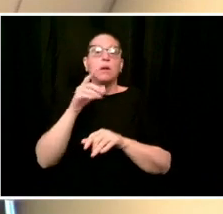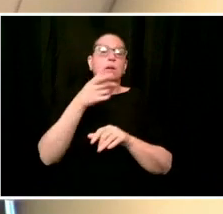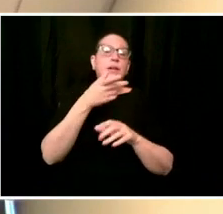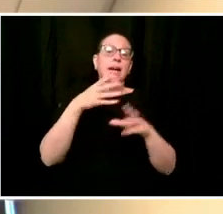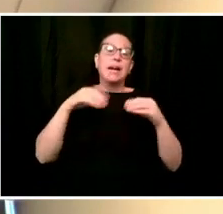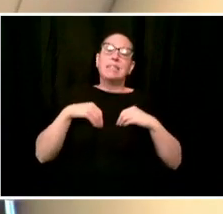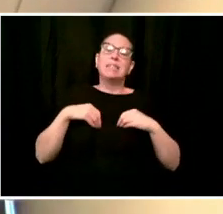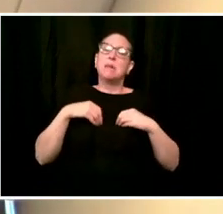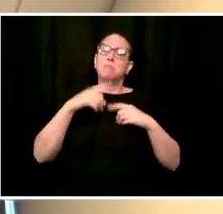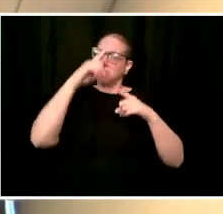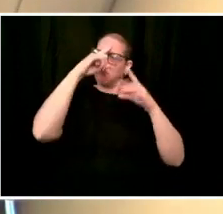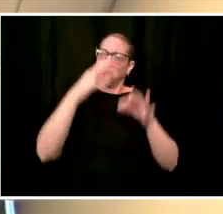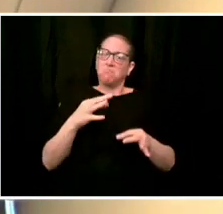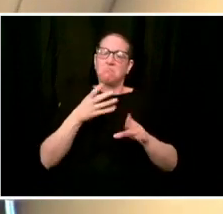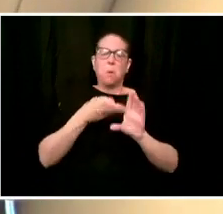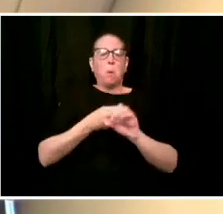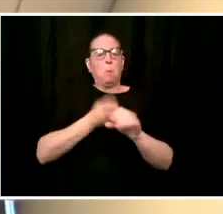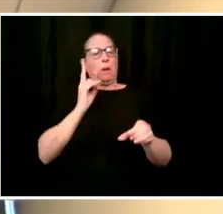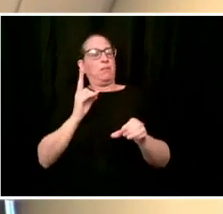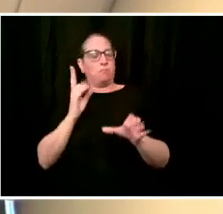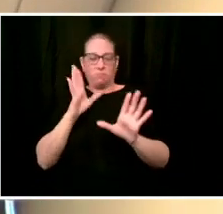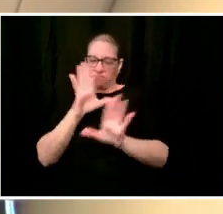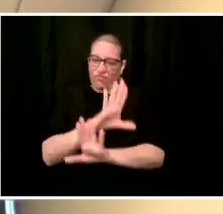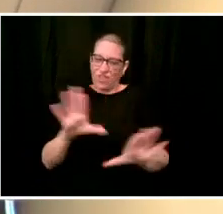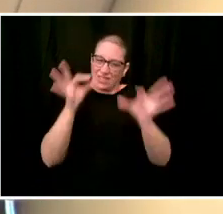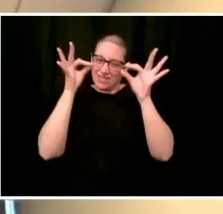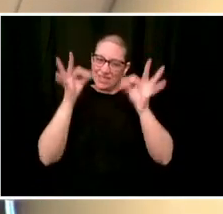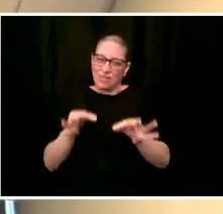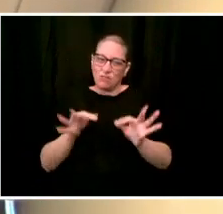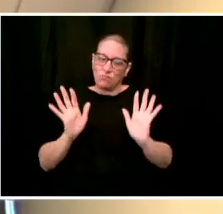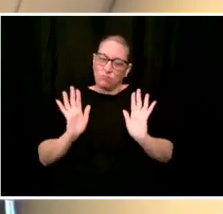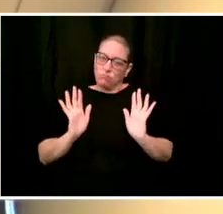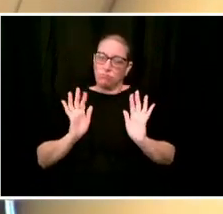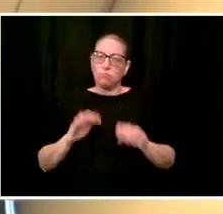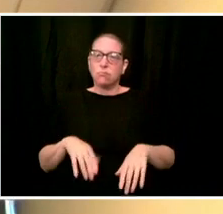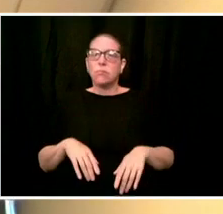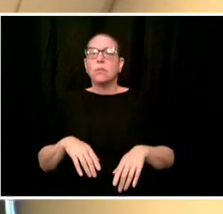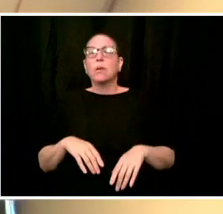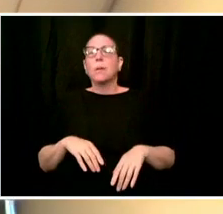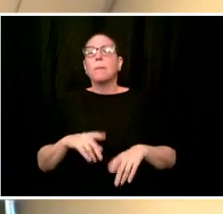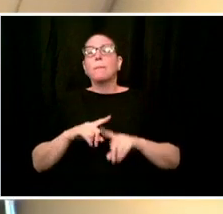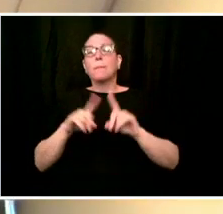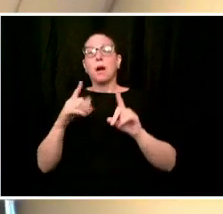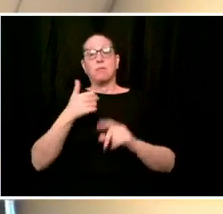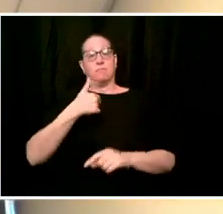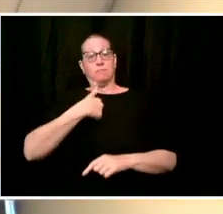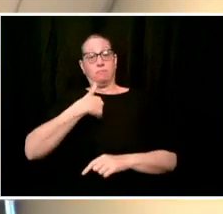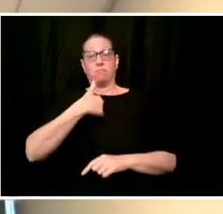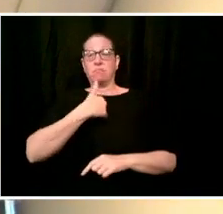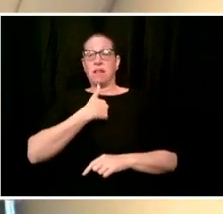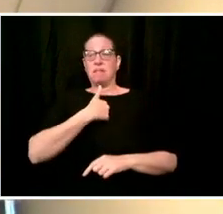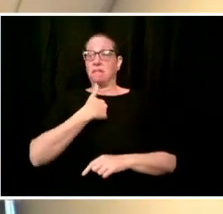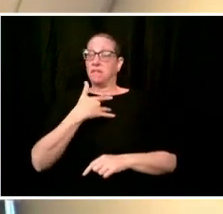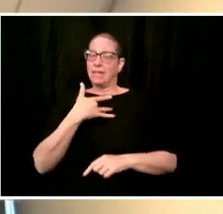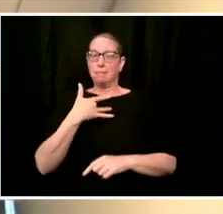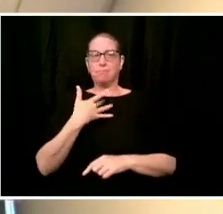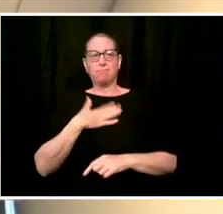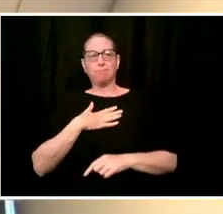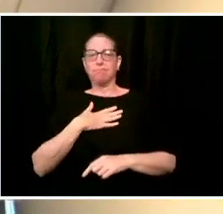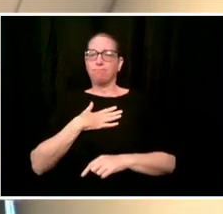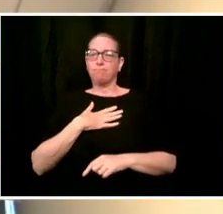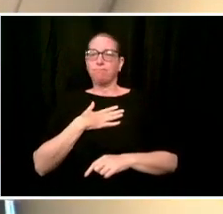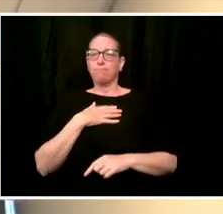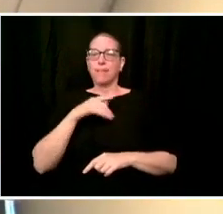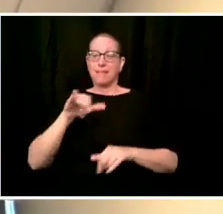need more services in order to remain in shelter. But I can tell you, when I was on the subway platform at Stillwell on another